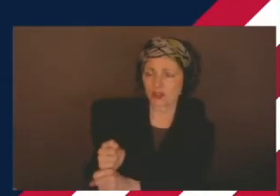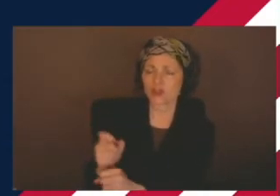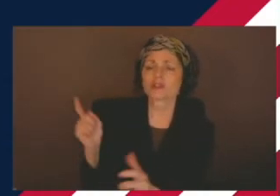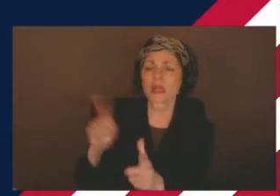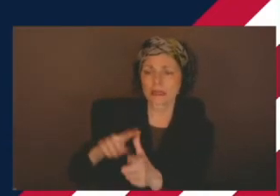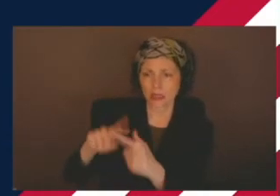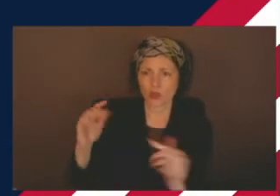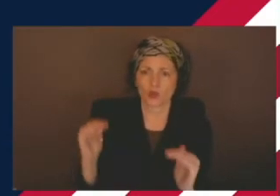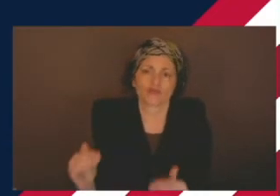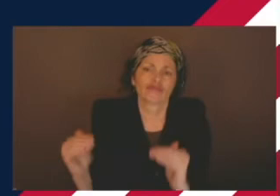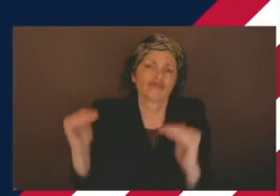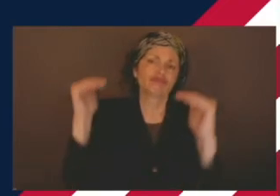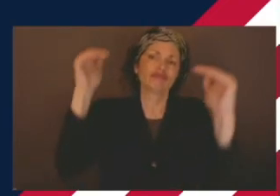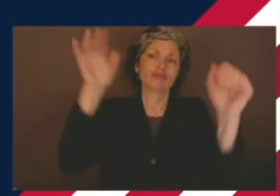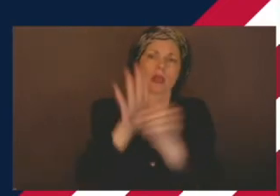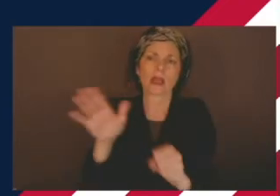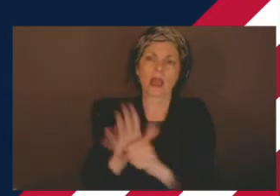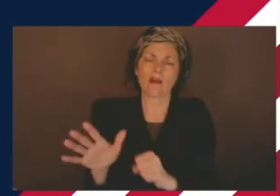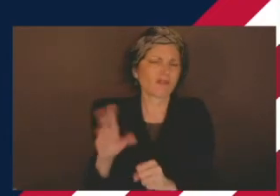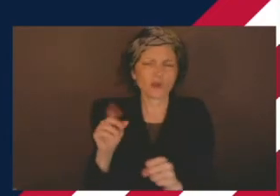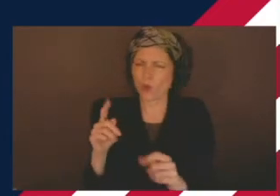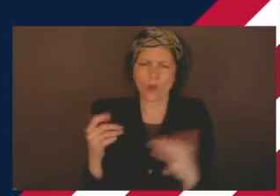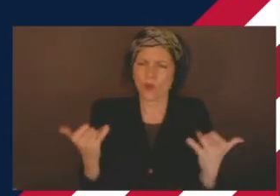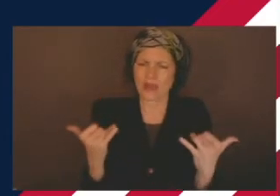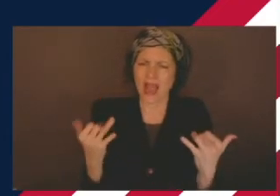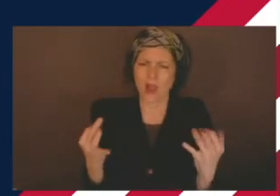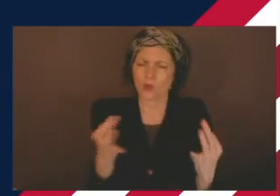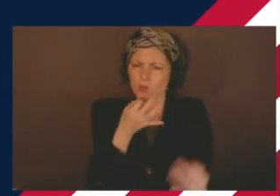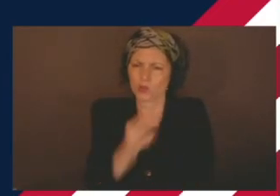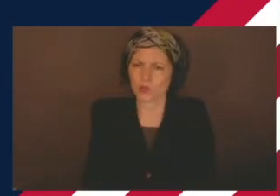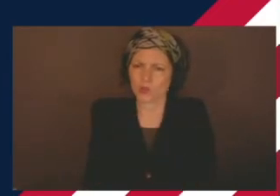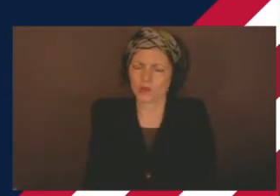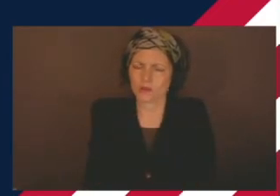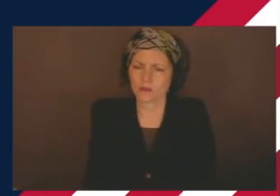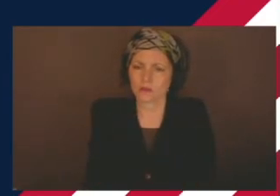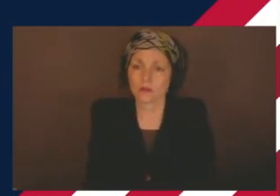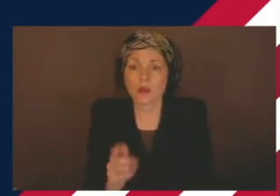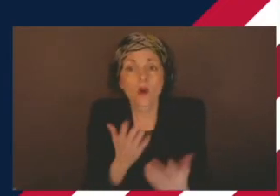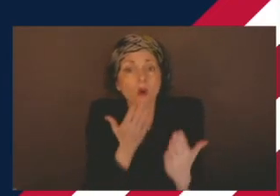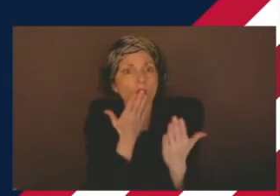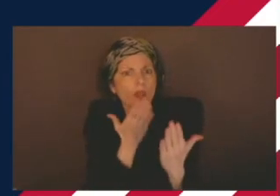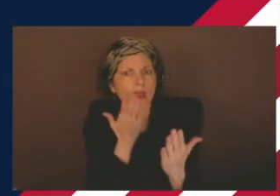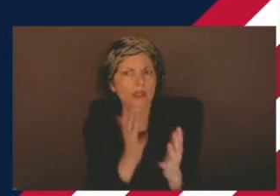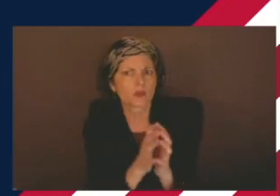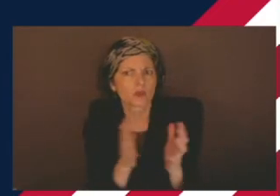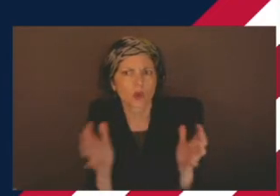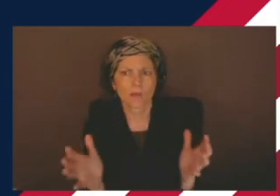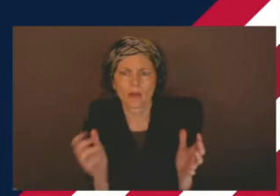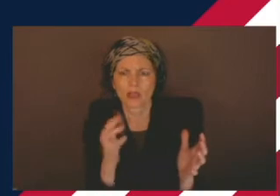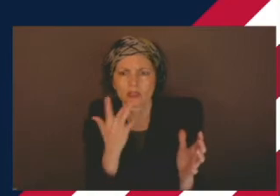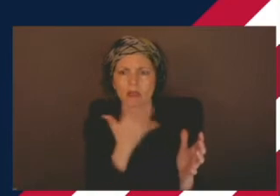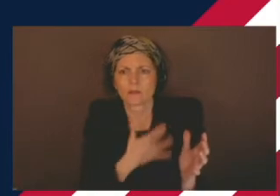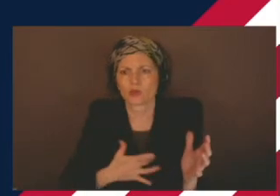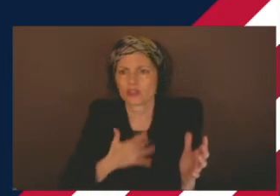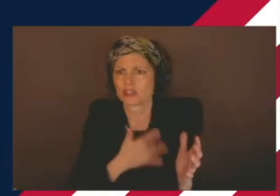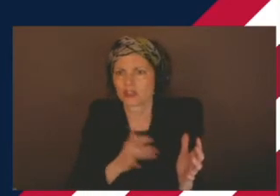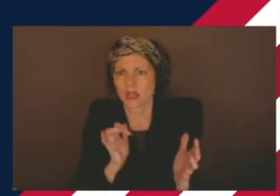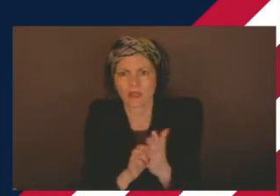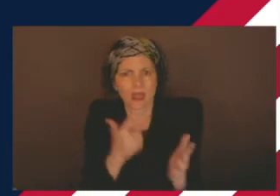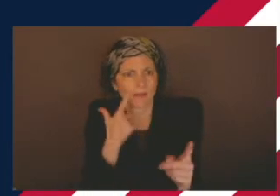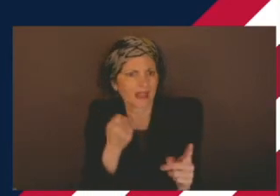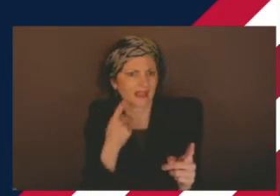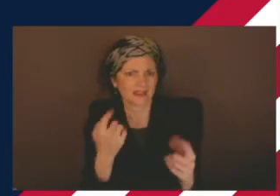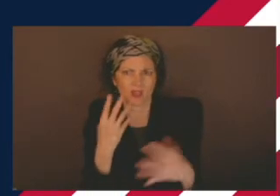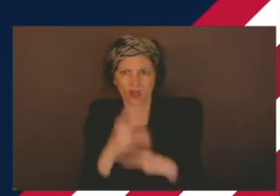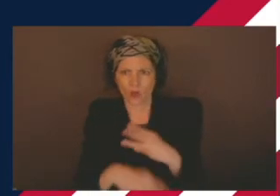Thank you very much. And let me just close by saying how much I appreciate you laying this out, because so often now, especially since the world is focused